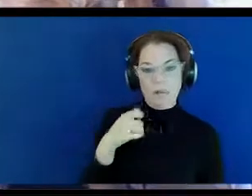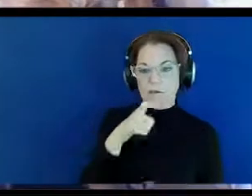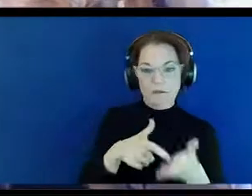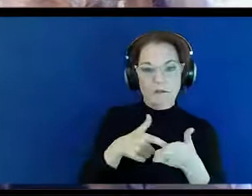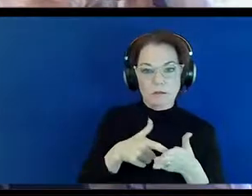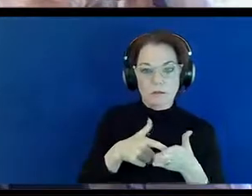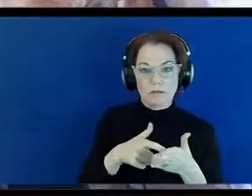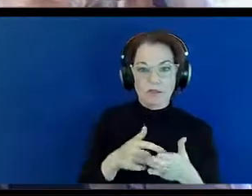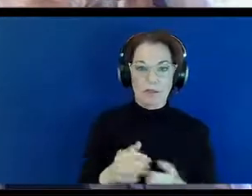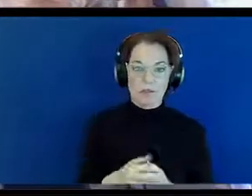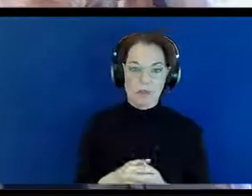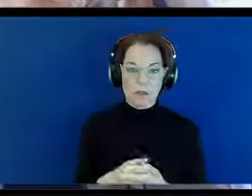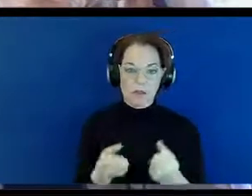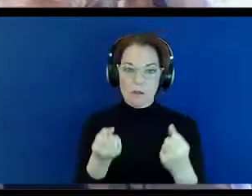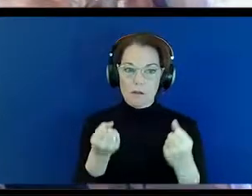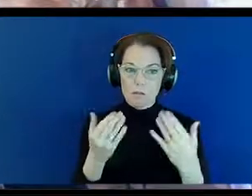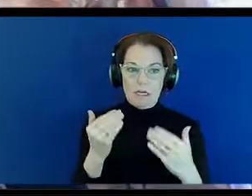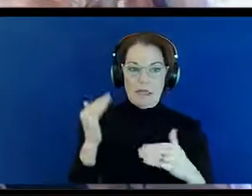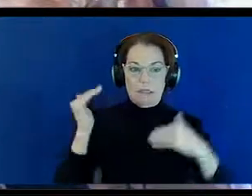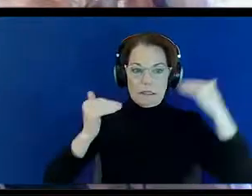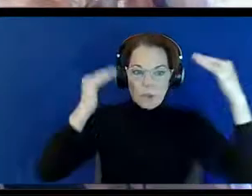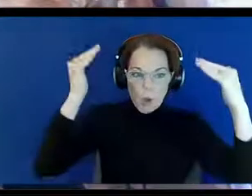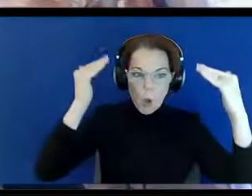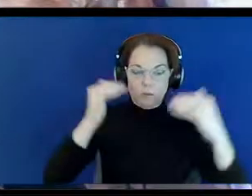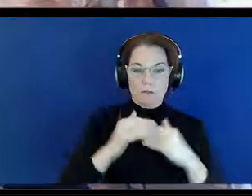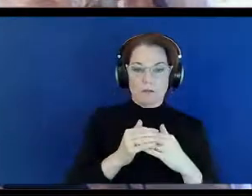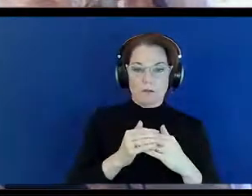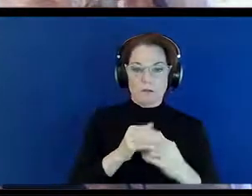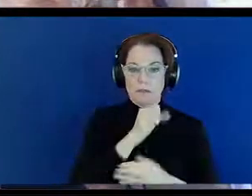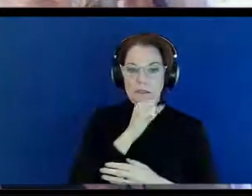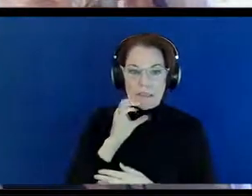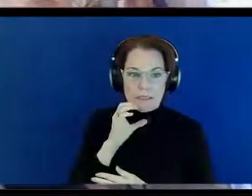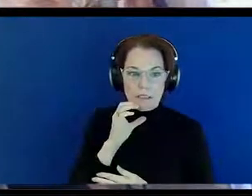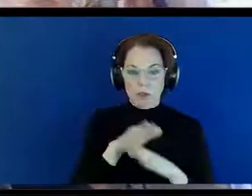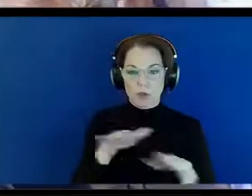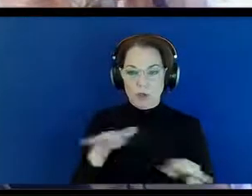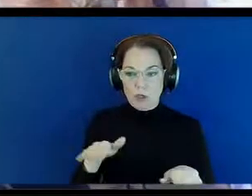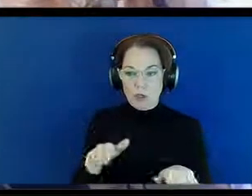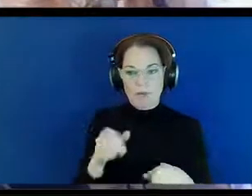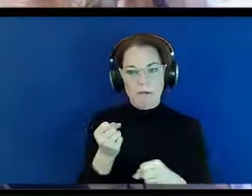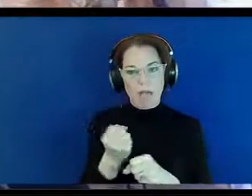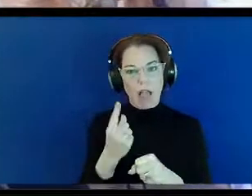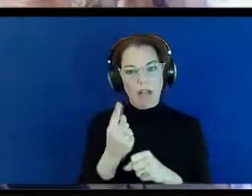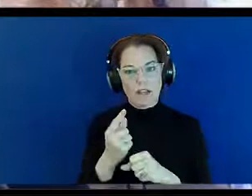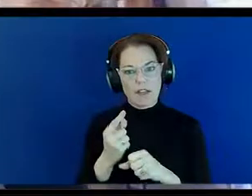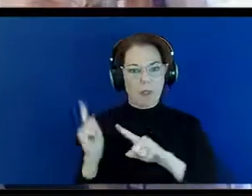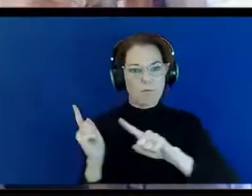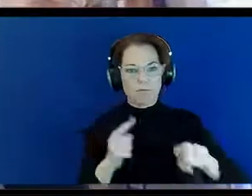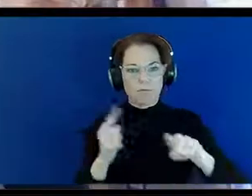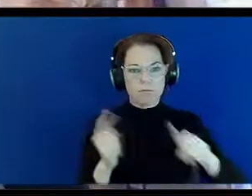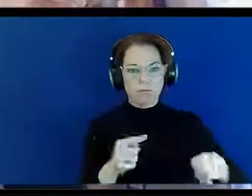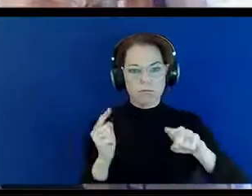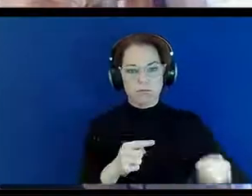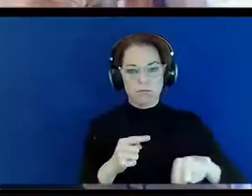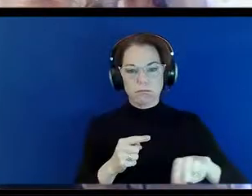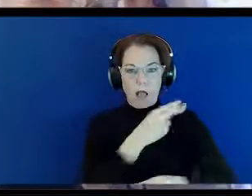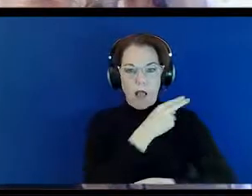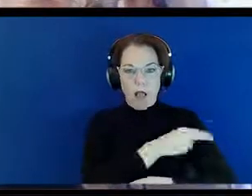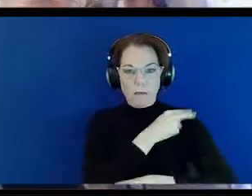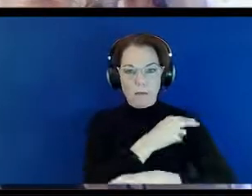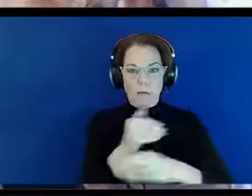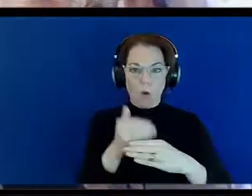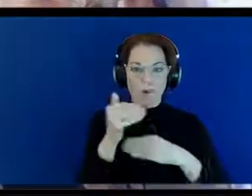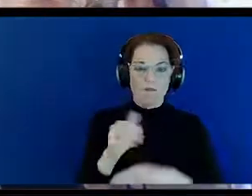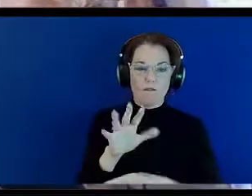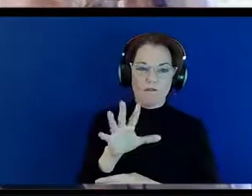and seniors are sent to the ER every year from tip-over related incidents. And sadly, over 570 people have